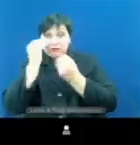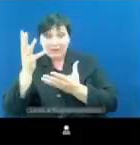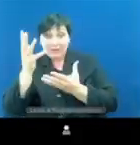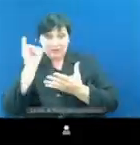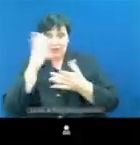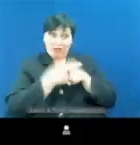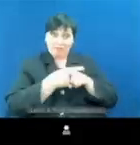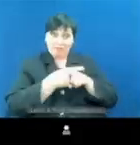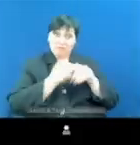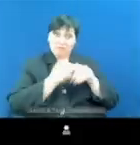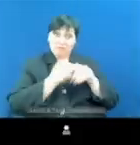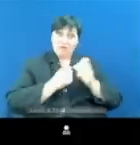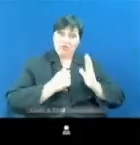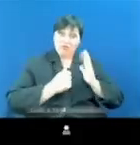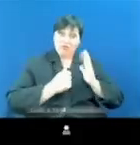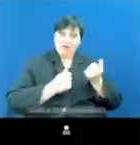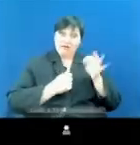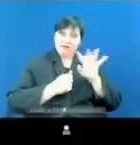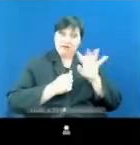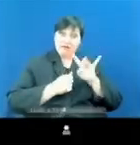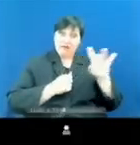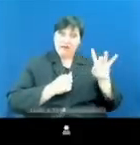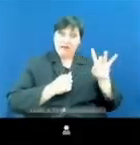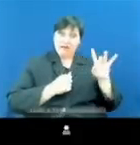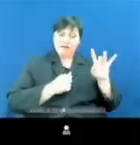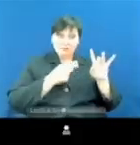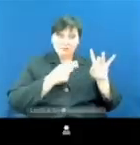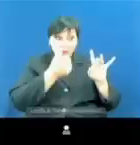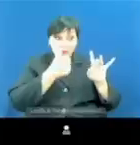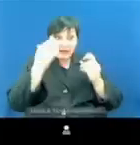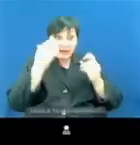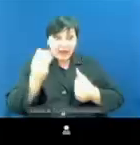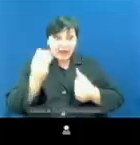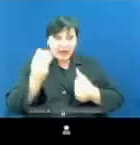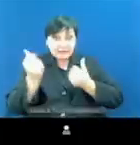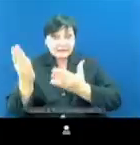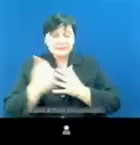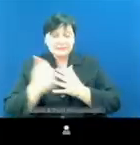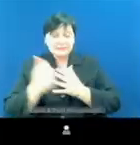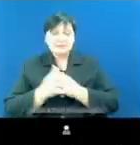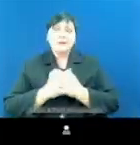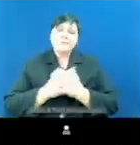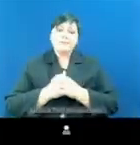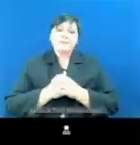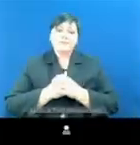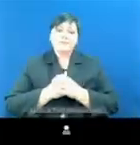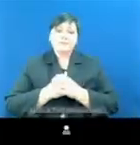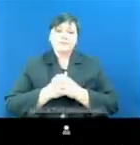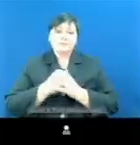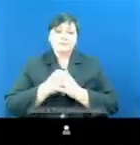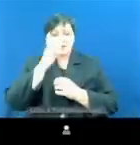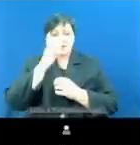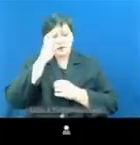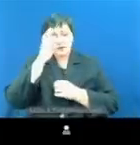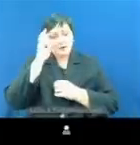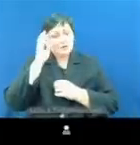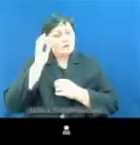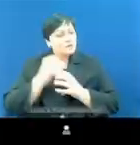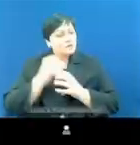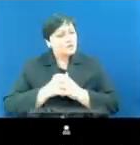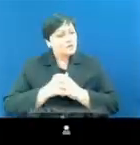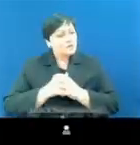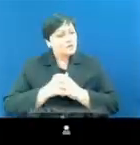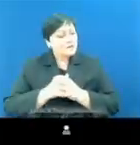any recommendations on how to navigate that while we are learning for our practice.